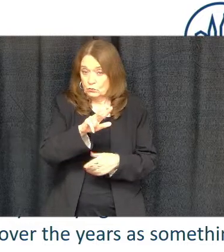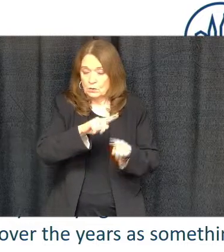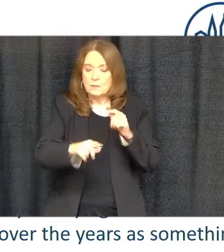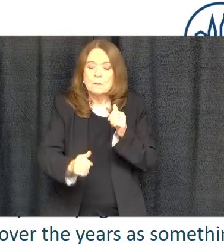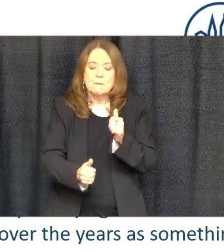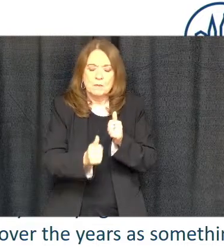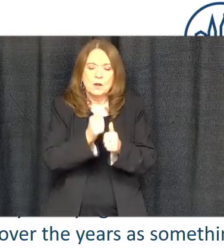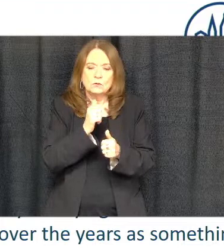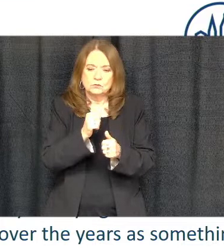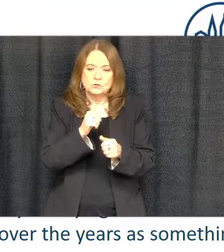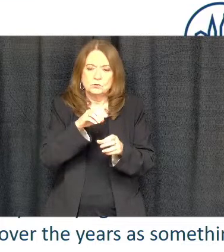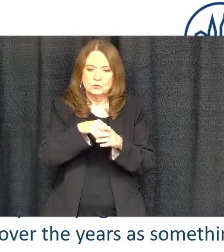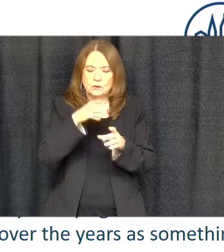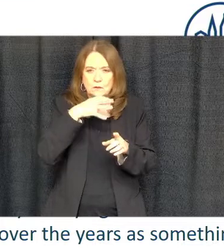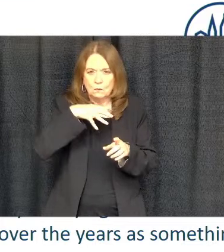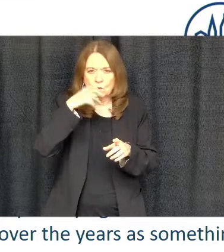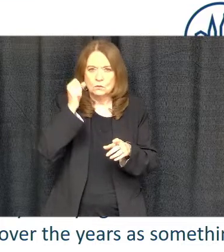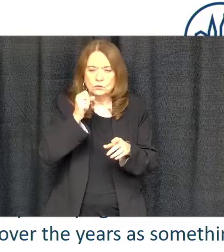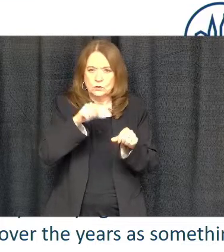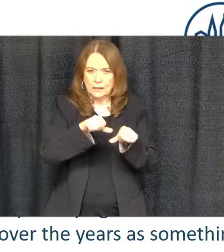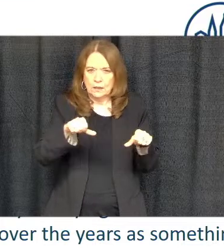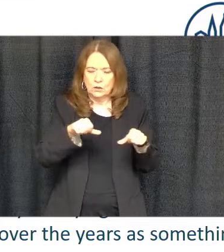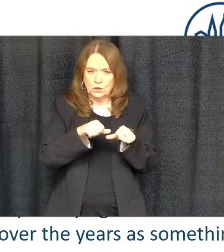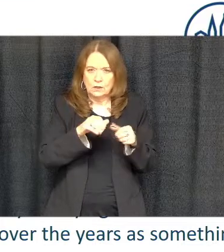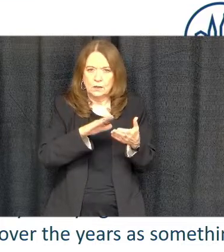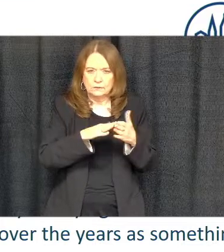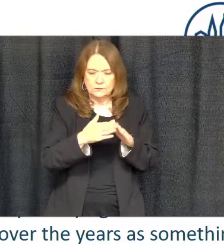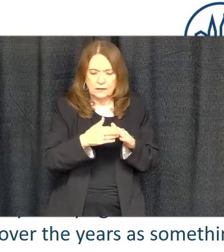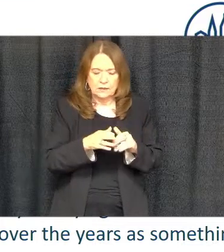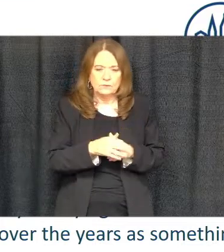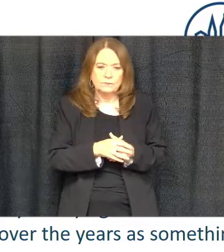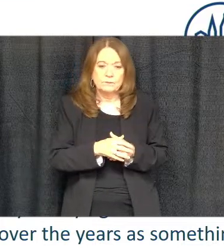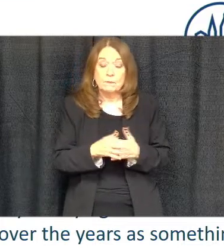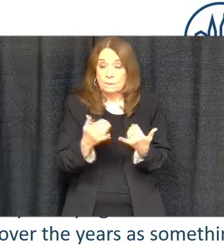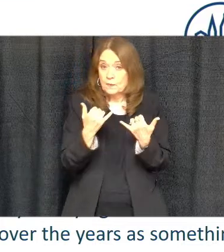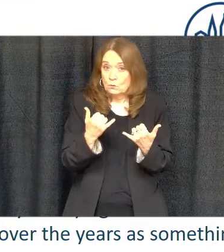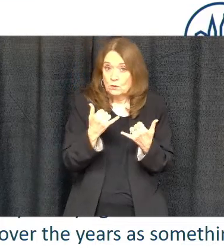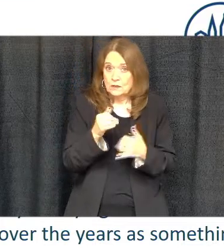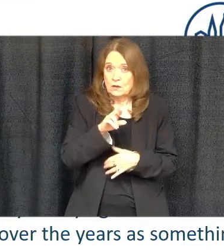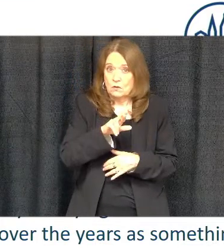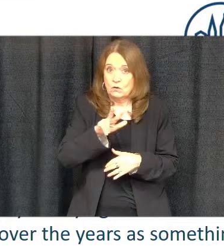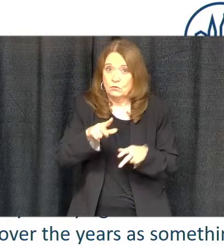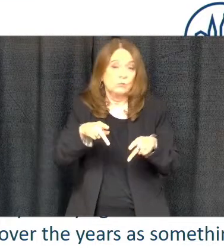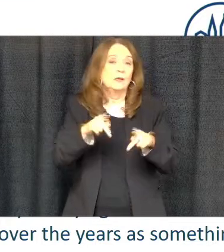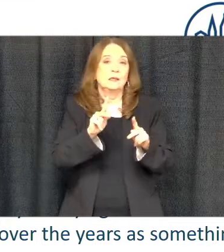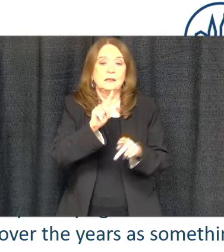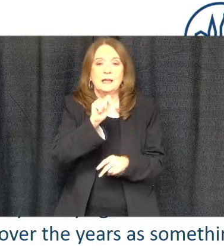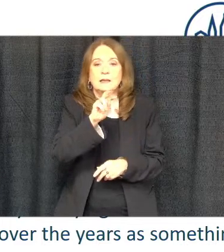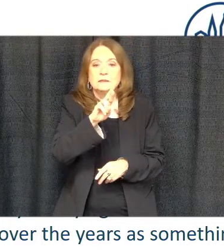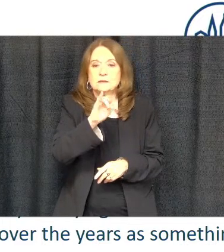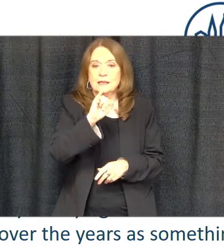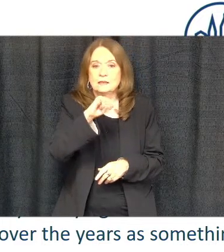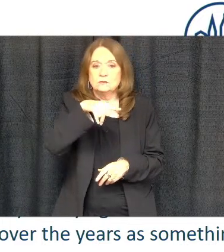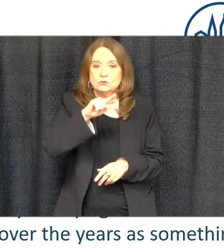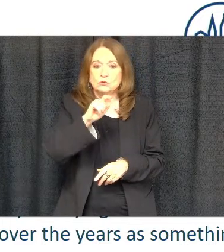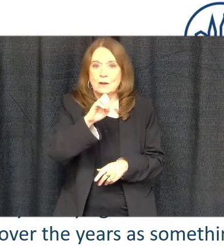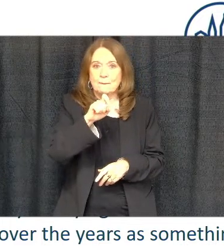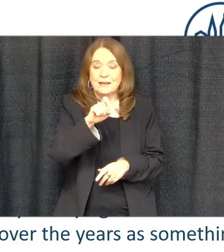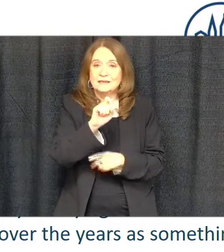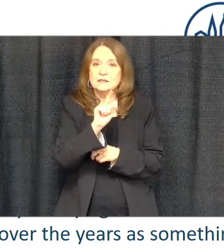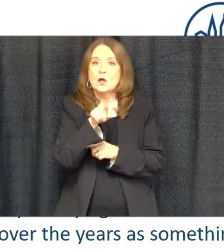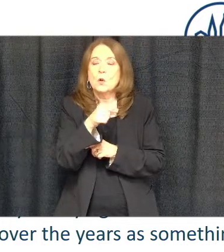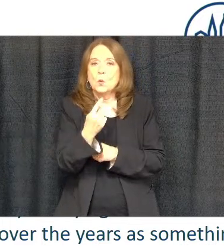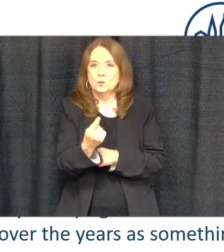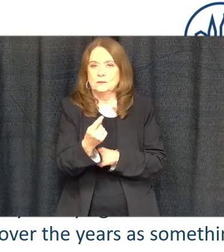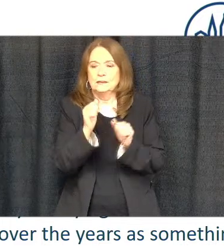in the older core of the town. Right now, R3 allows a triplex only, and you can